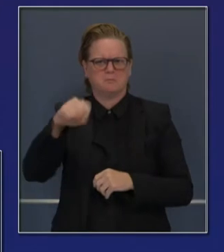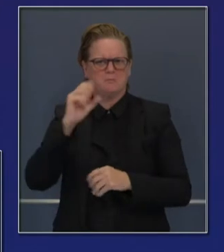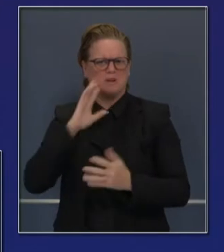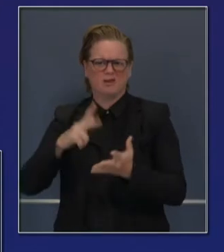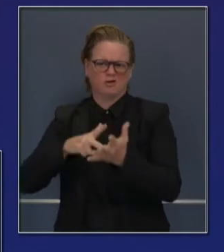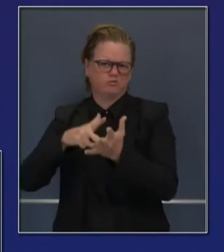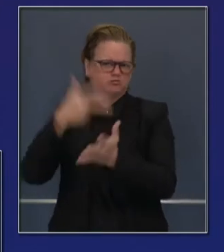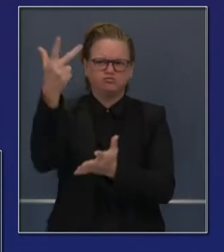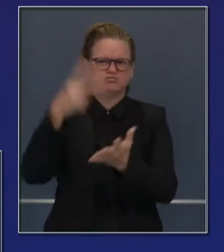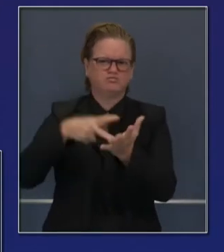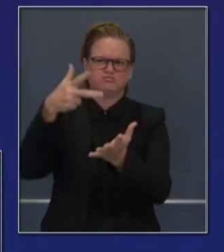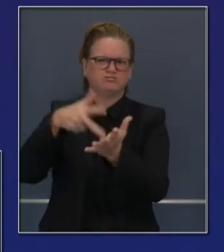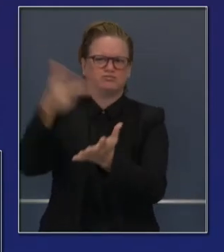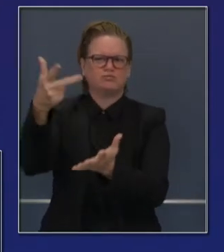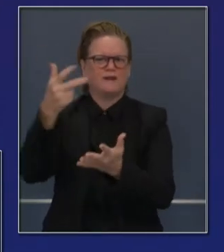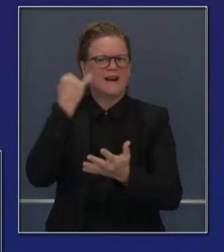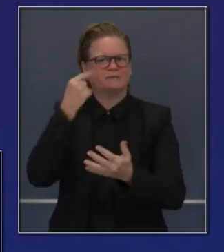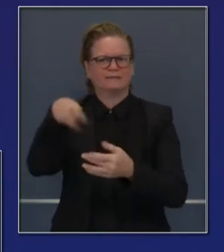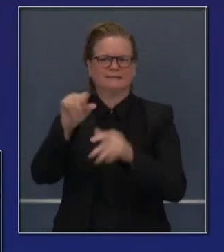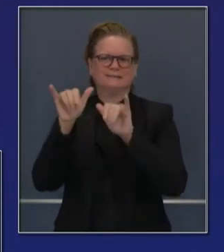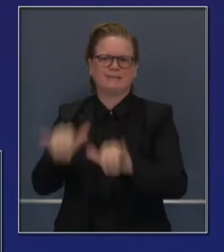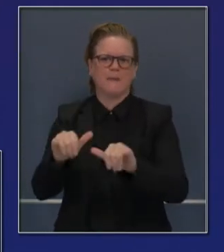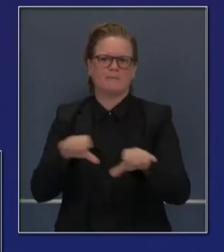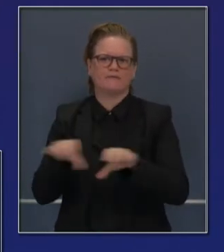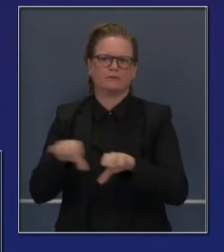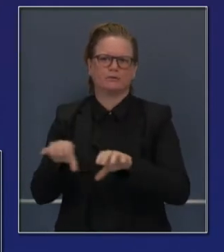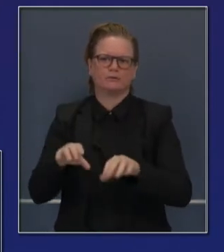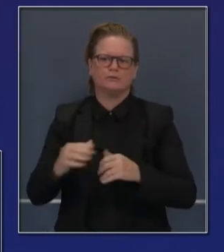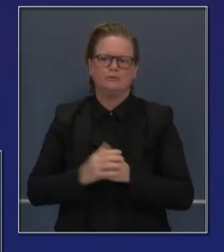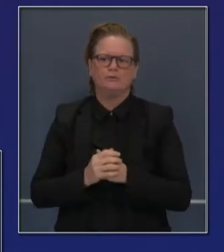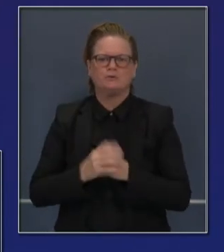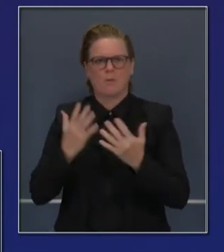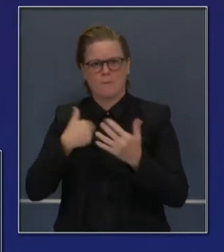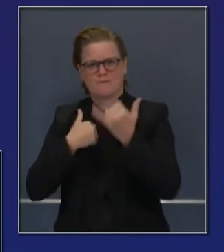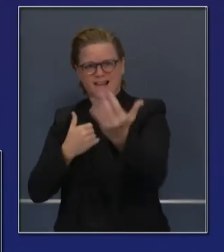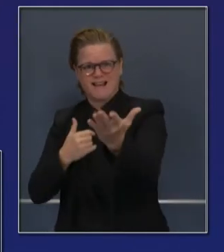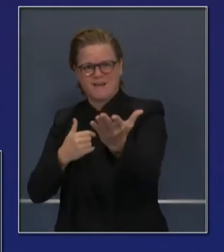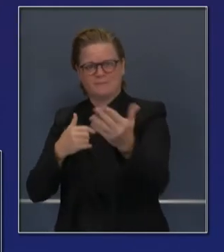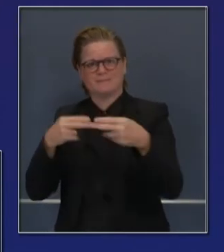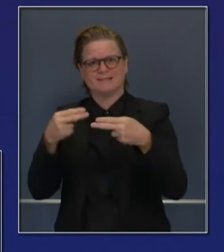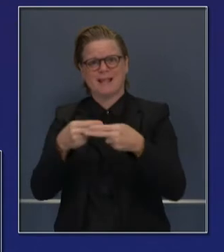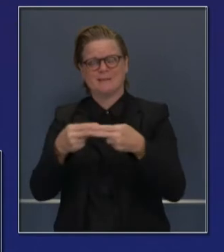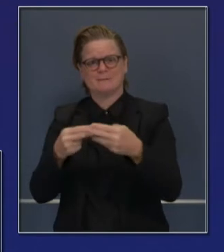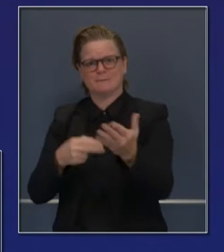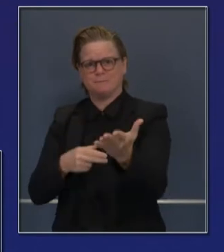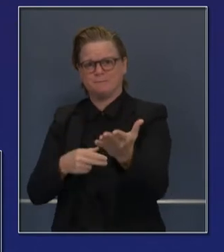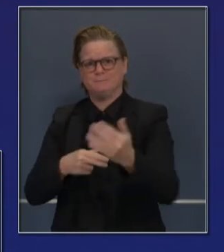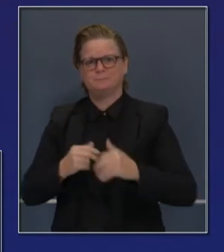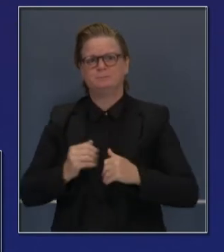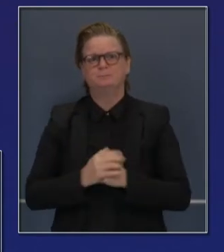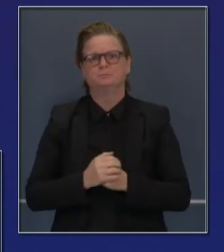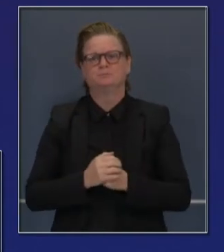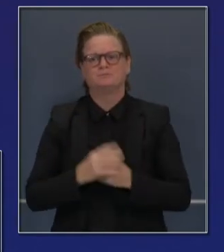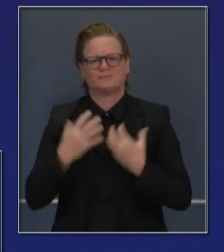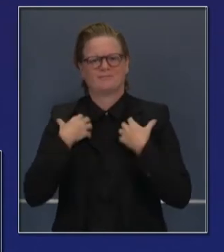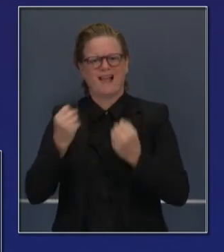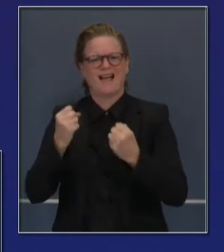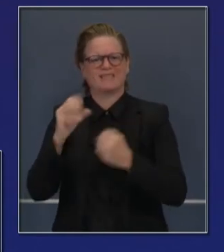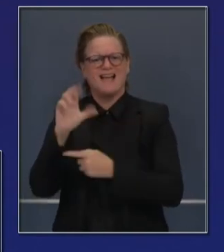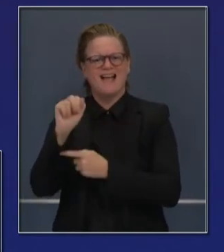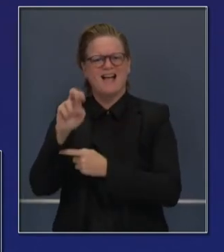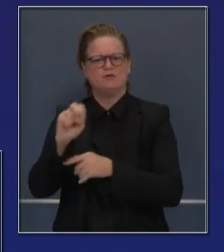in a moment. But here's a slide, again, very familiar with. This is our total healthcare system capacity. You'll see